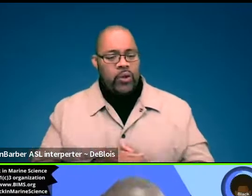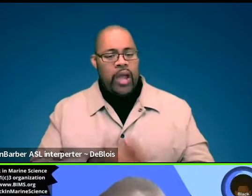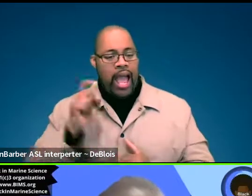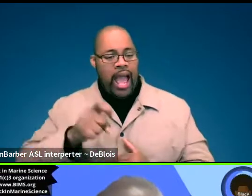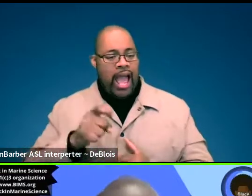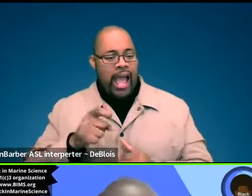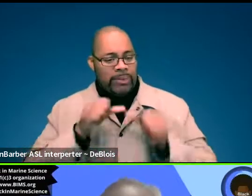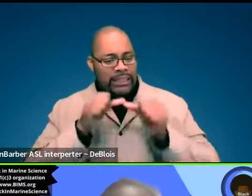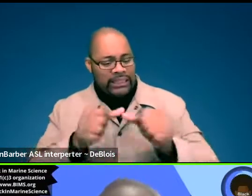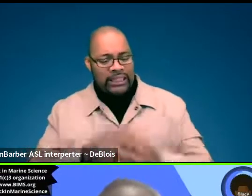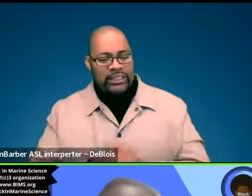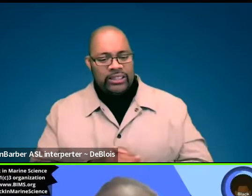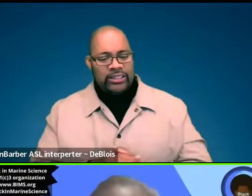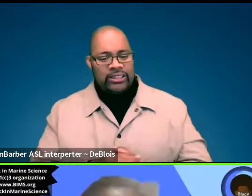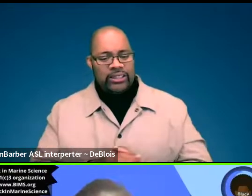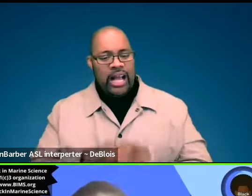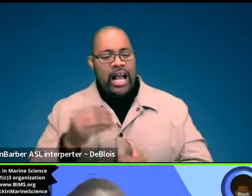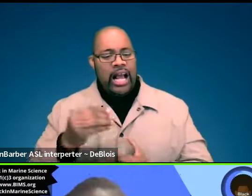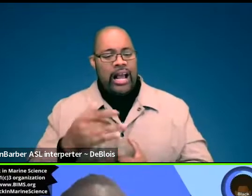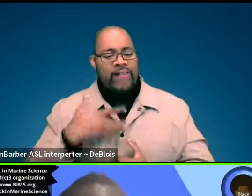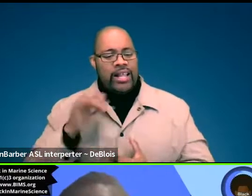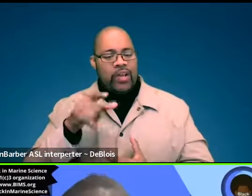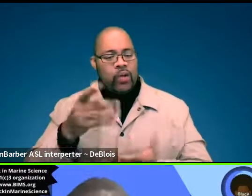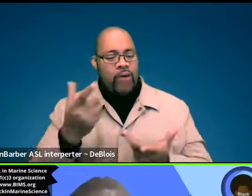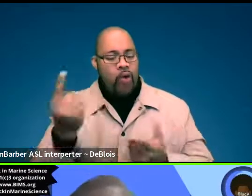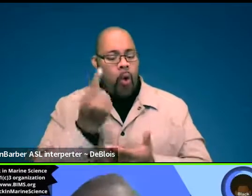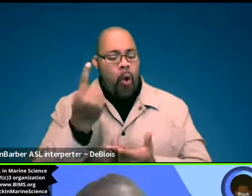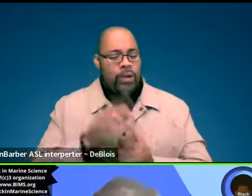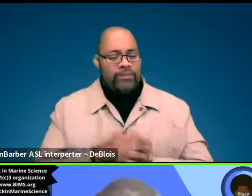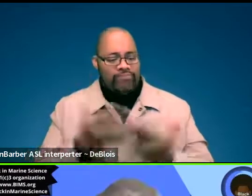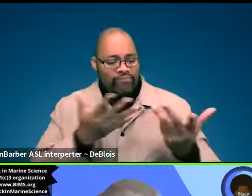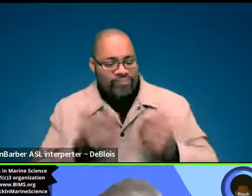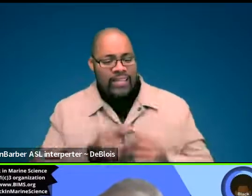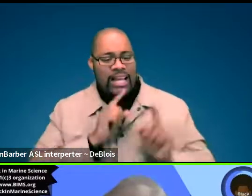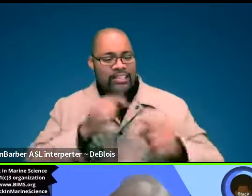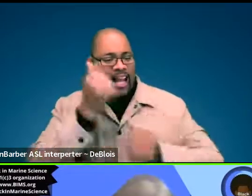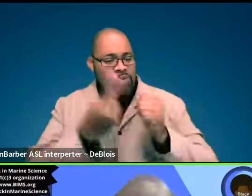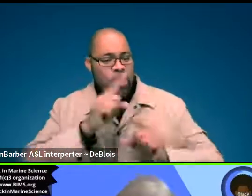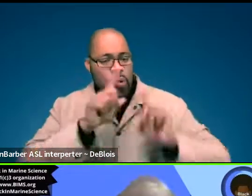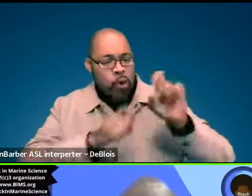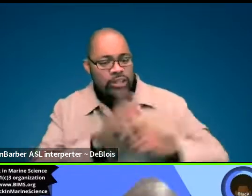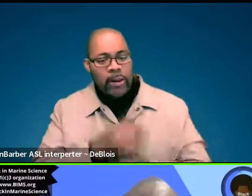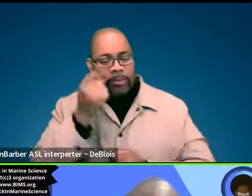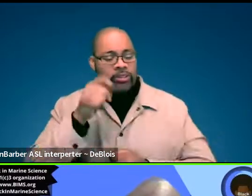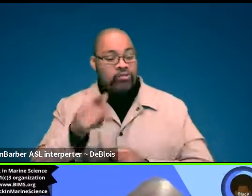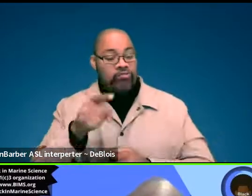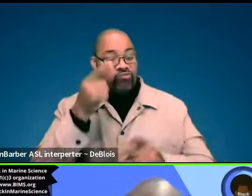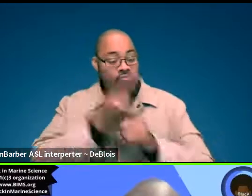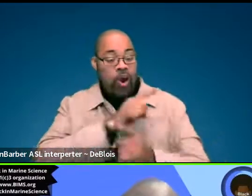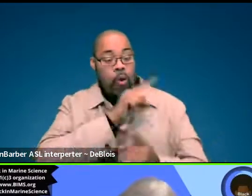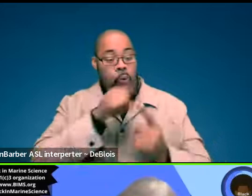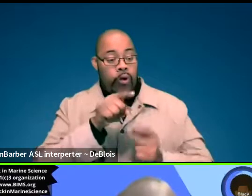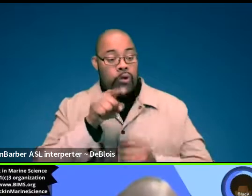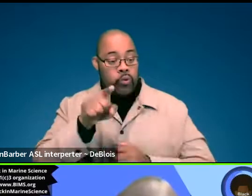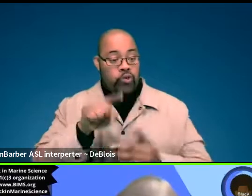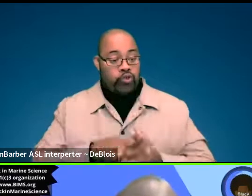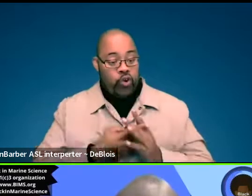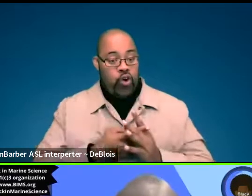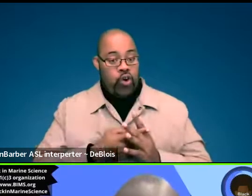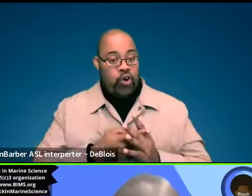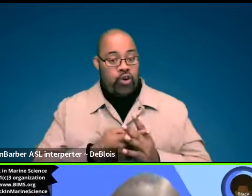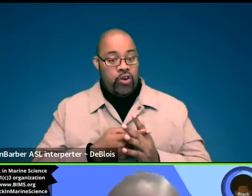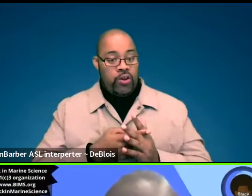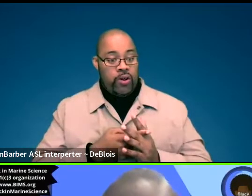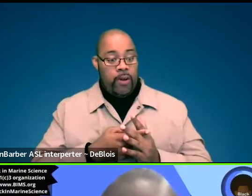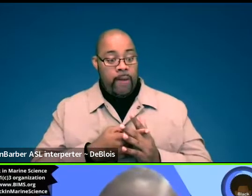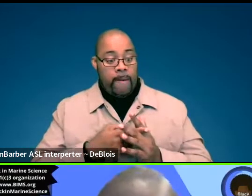be consistent, and, feeling like you have to always be engaged and answering everyone's questions, because you're right that when you start to